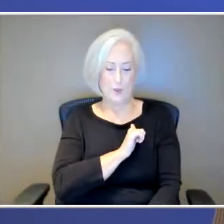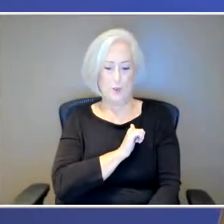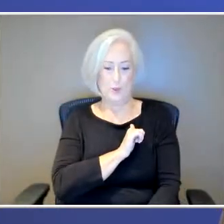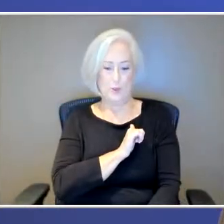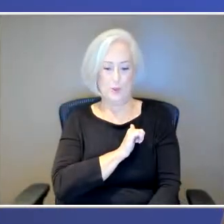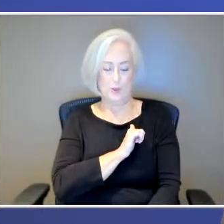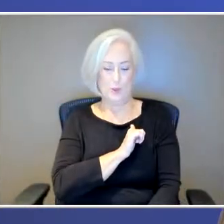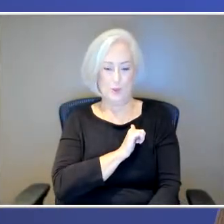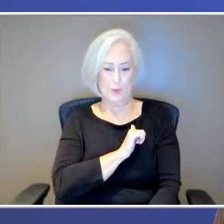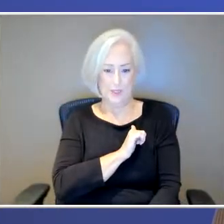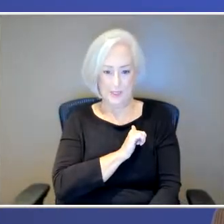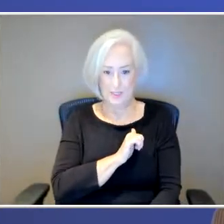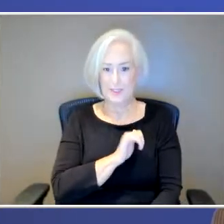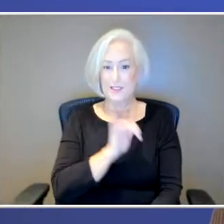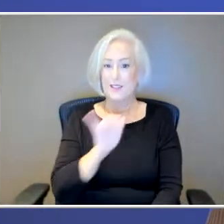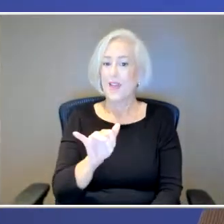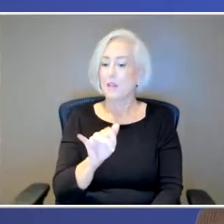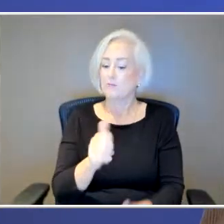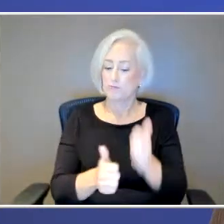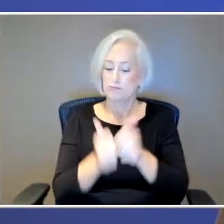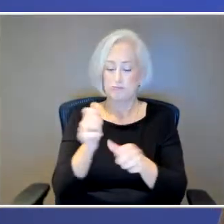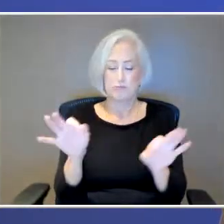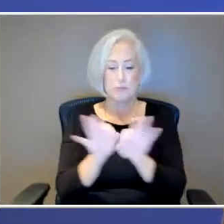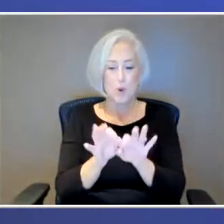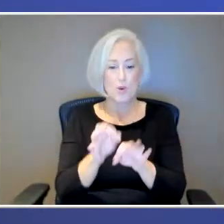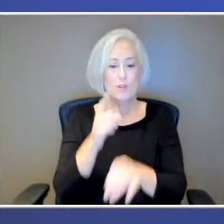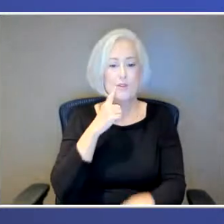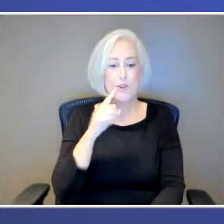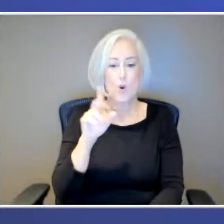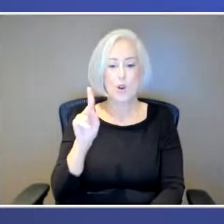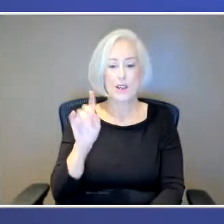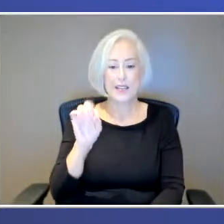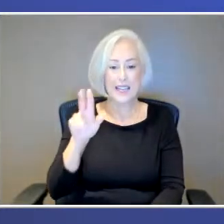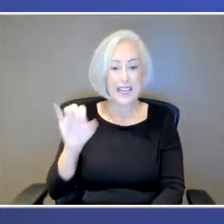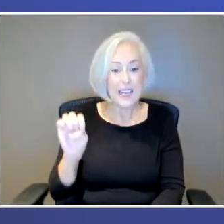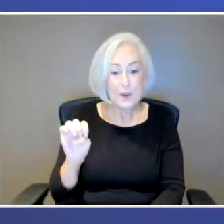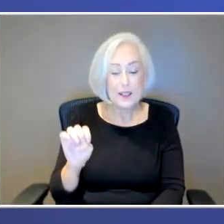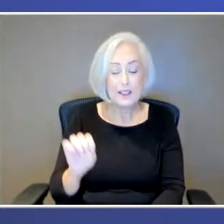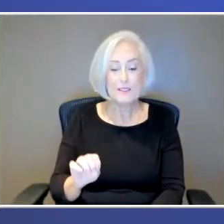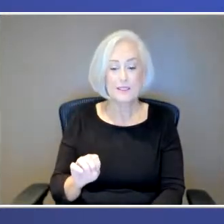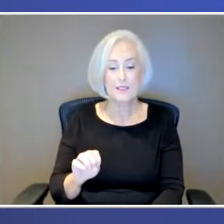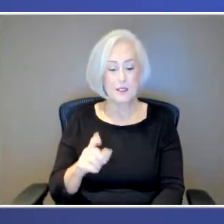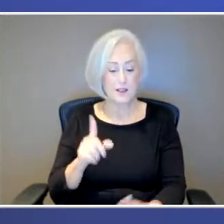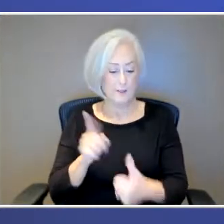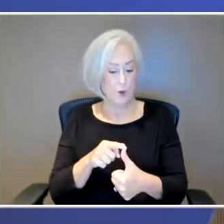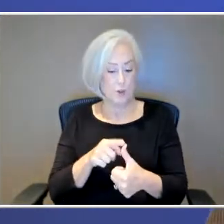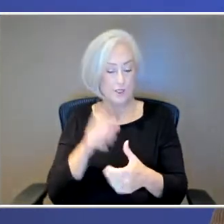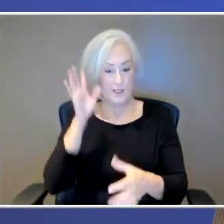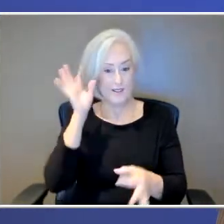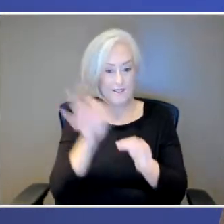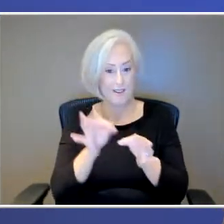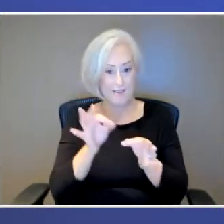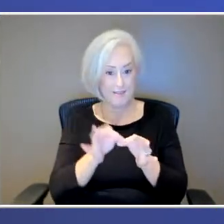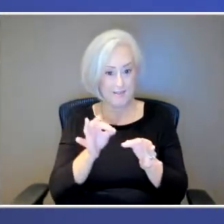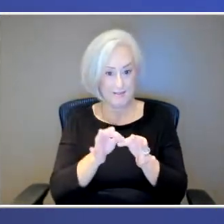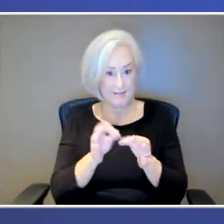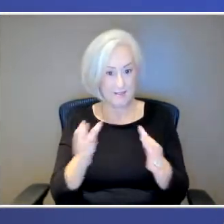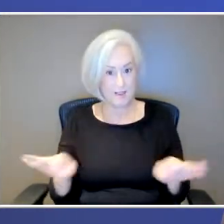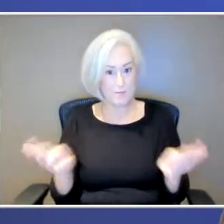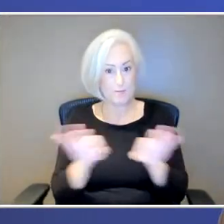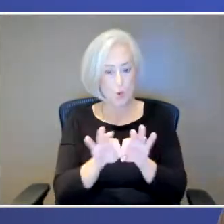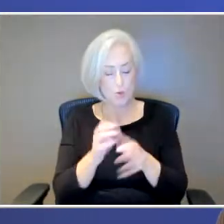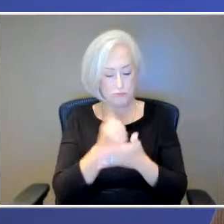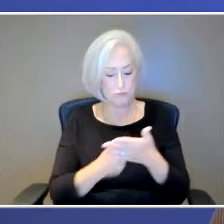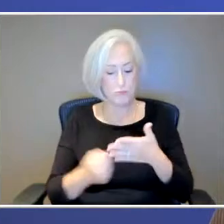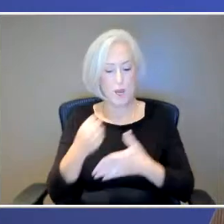that's been a key for Kerrie. And I think it comes from a combination of things. Obviously, our faith is foremost where we